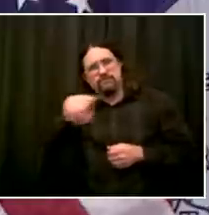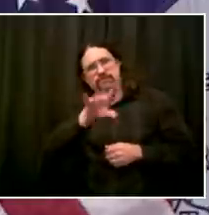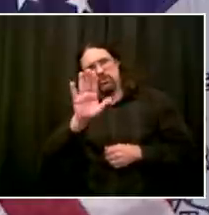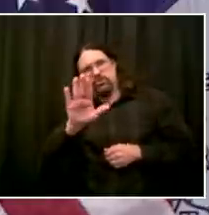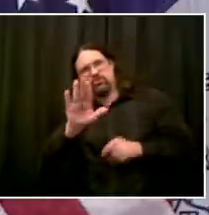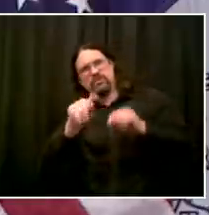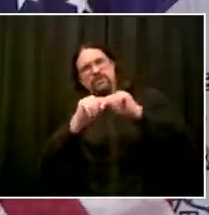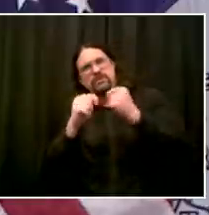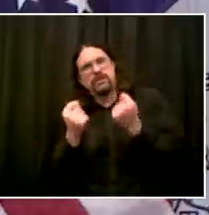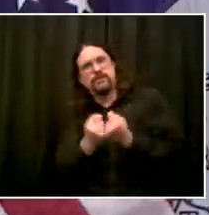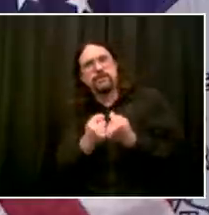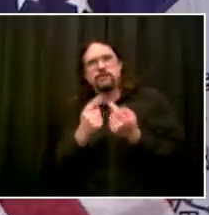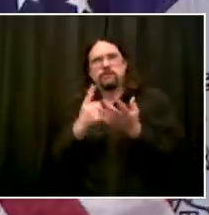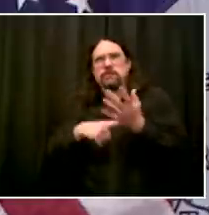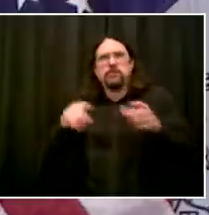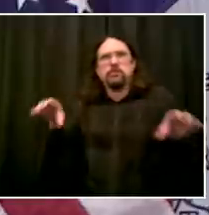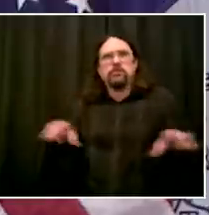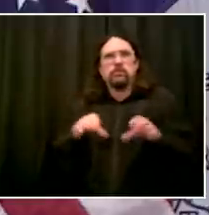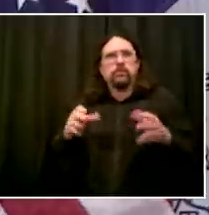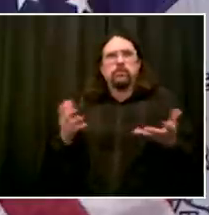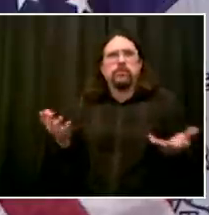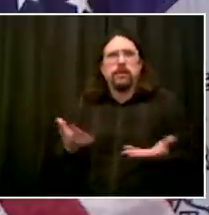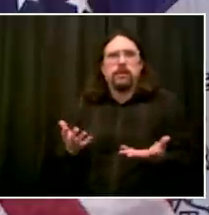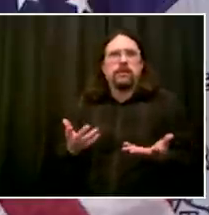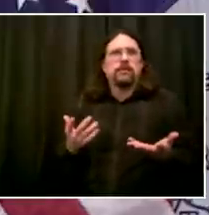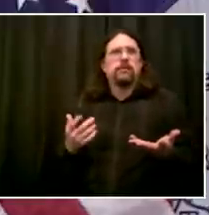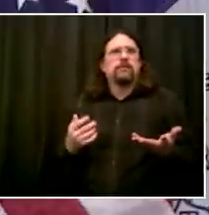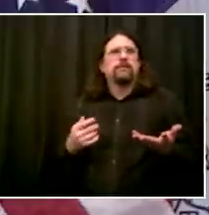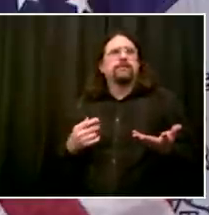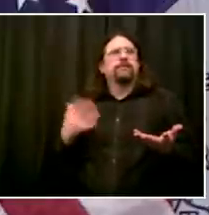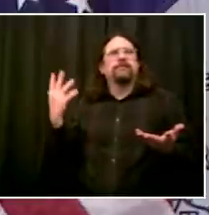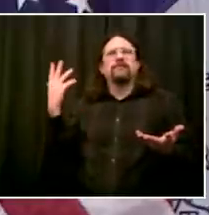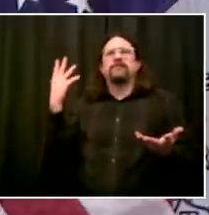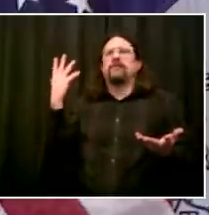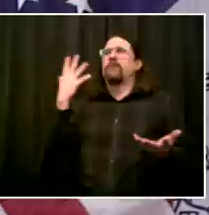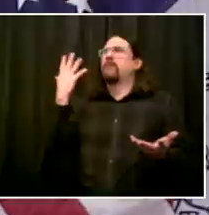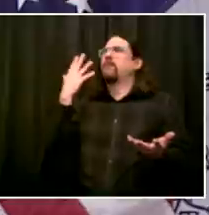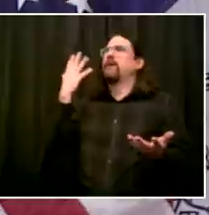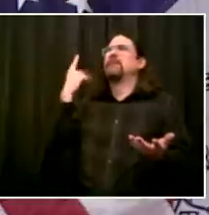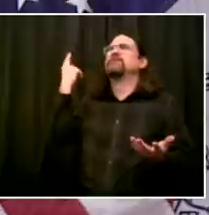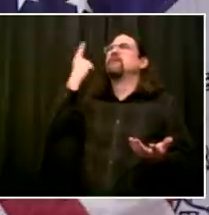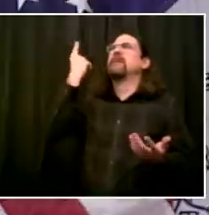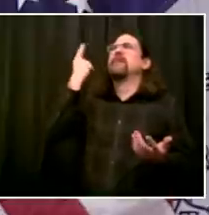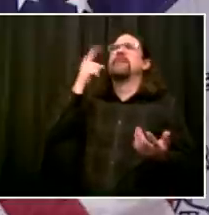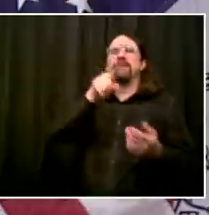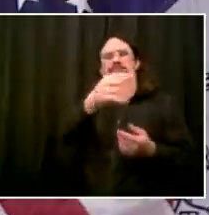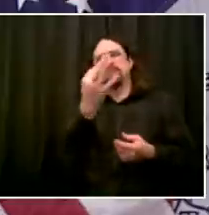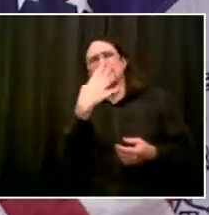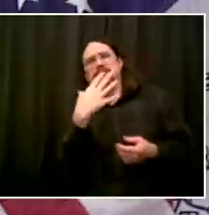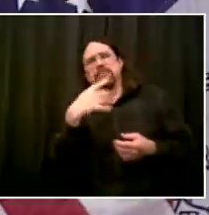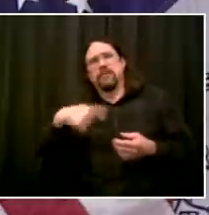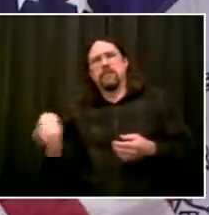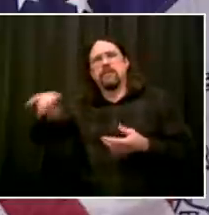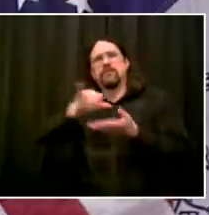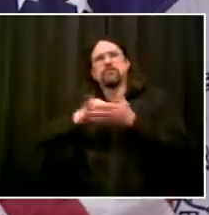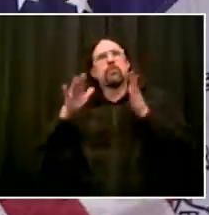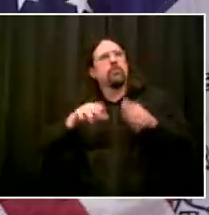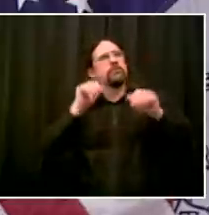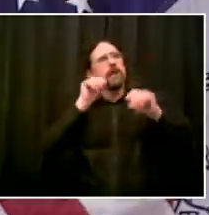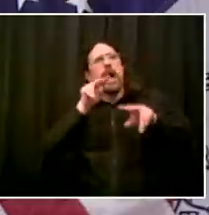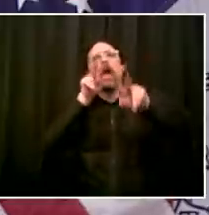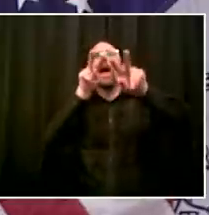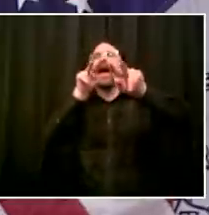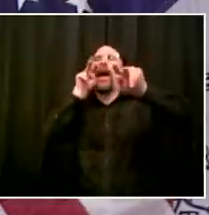example, have you considered using the color system? We saw this post 9/11 where